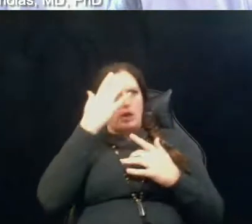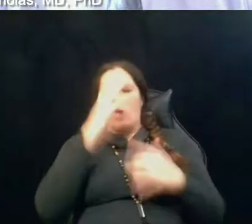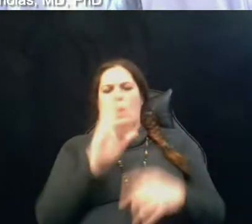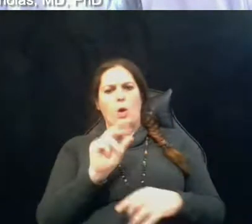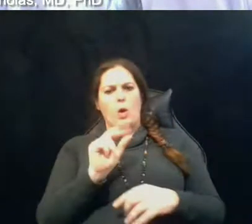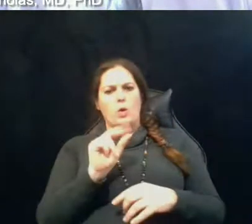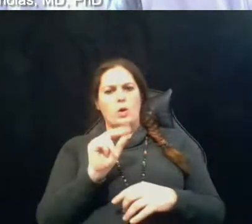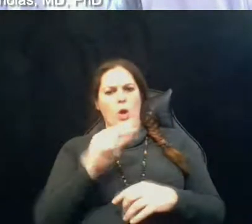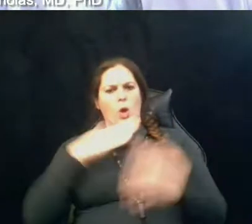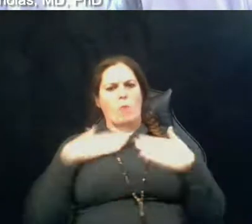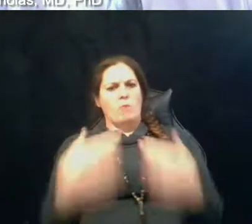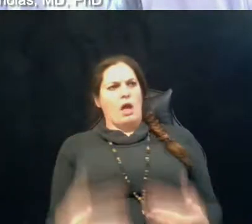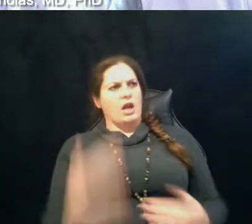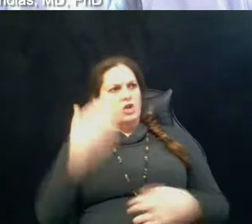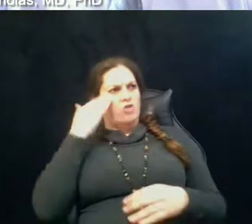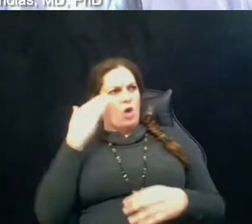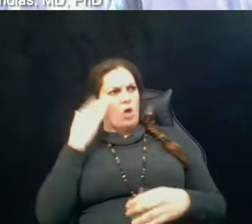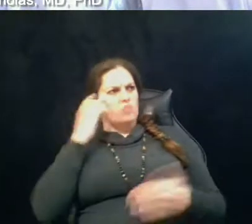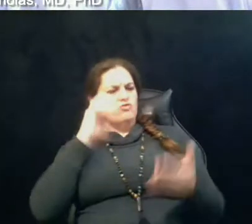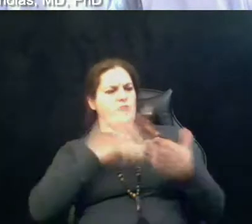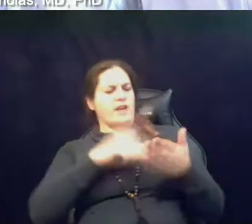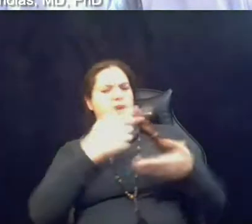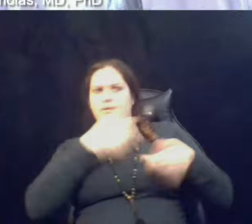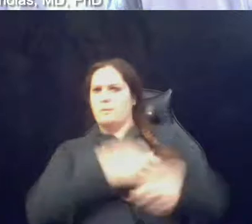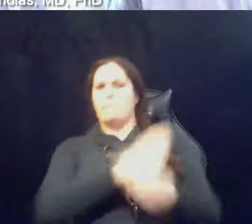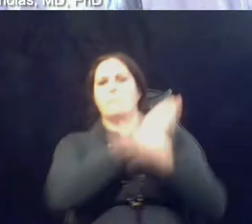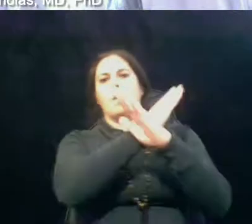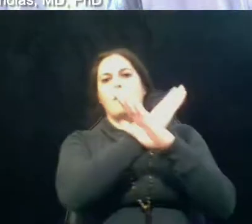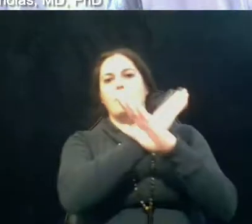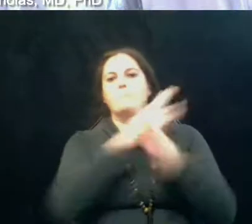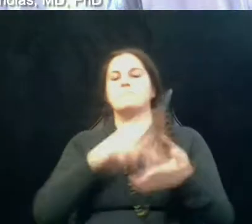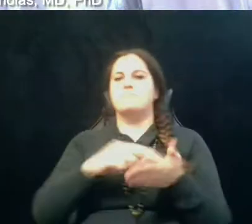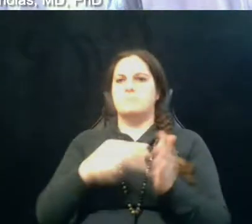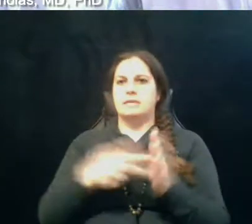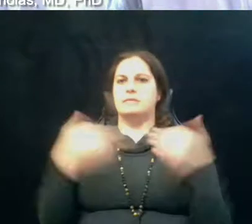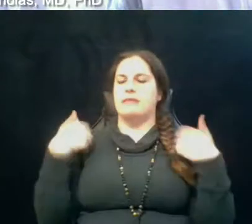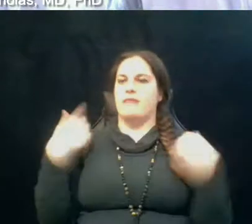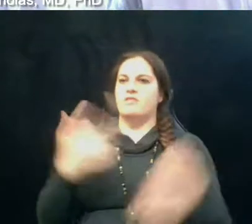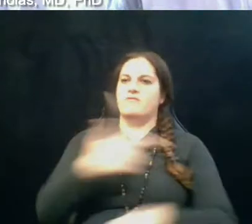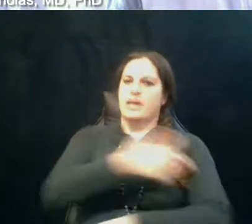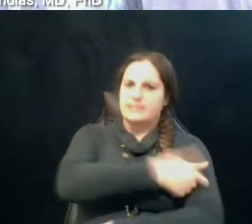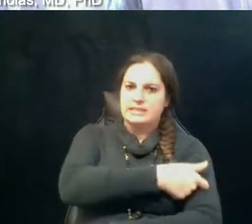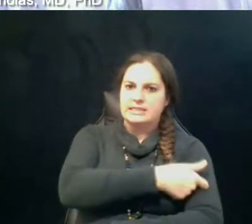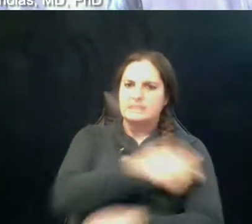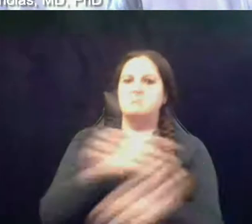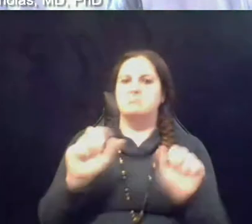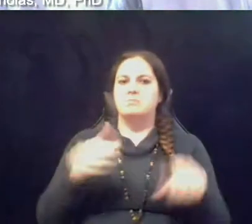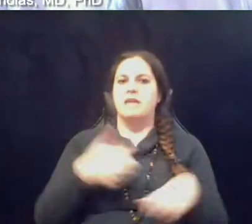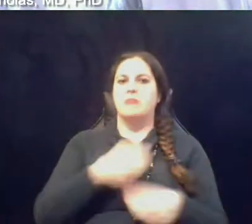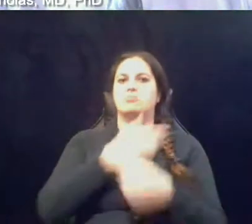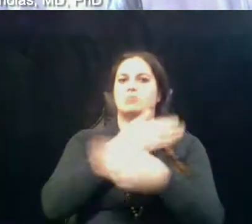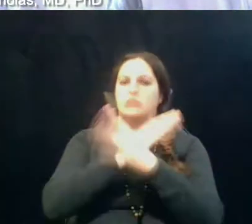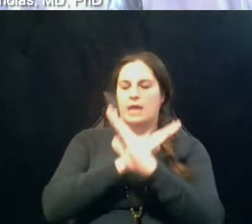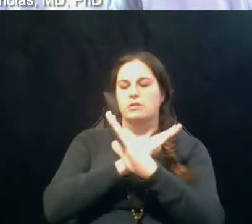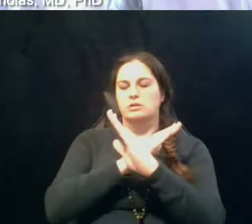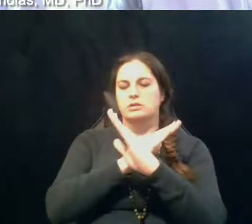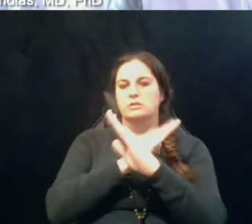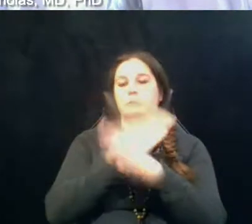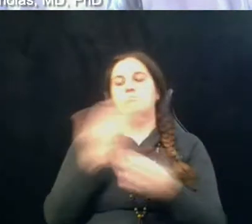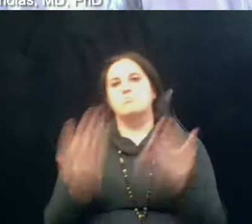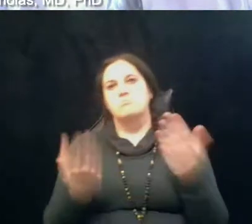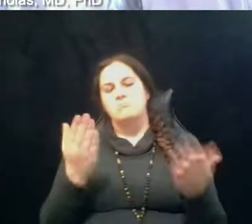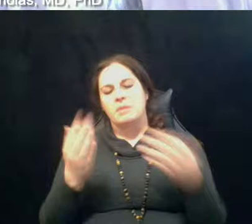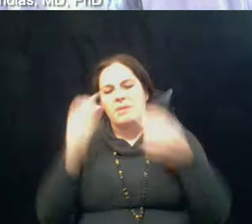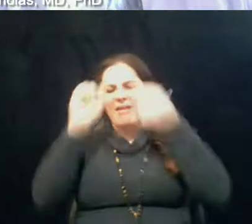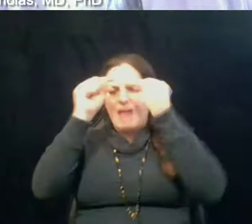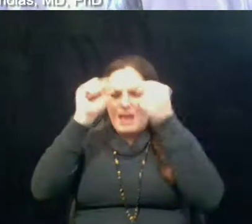off. And that's why you don't get sick once you have the vaccine. But yes, it can lead to a little bit of fever, some headache. In